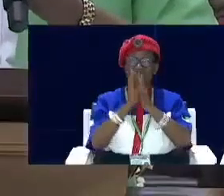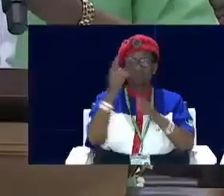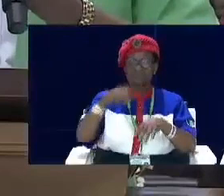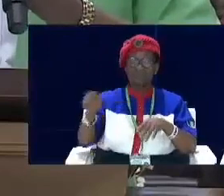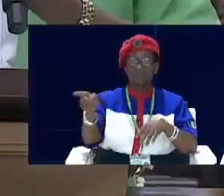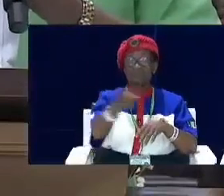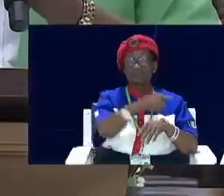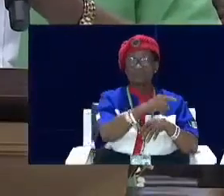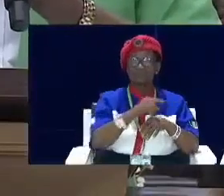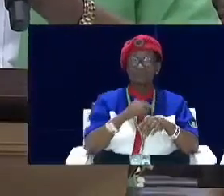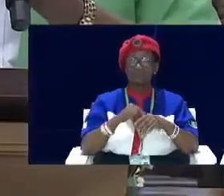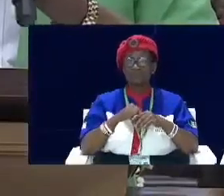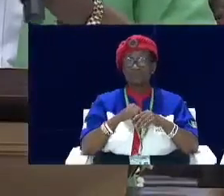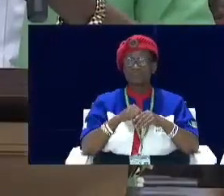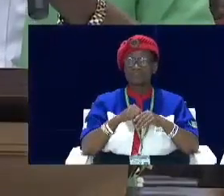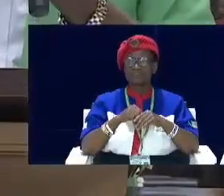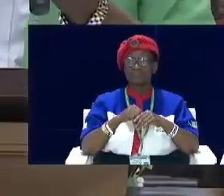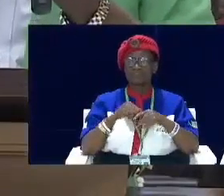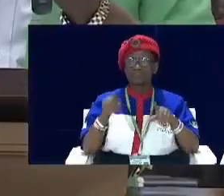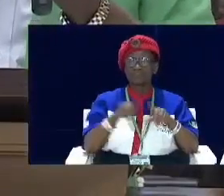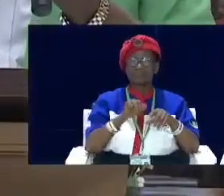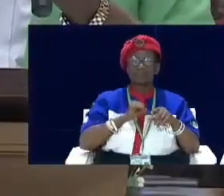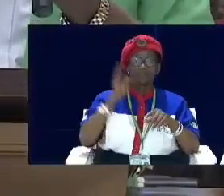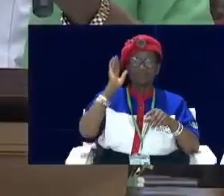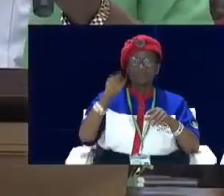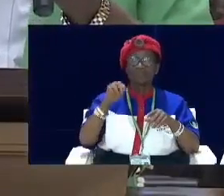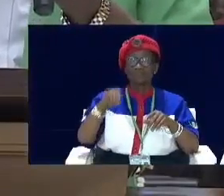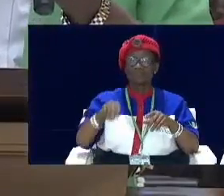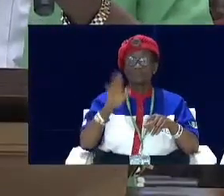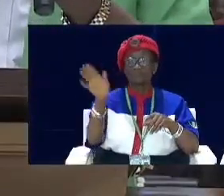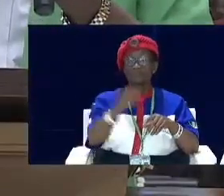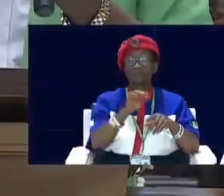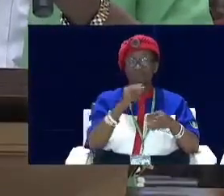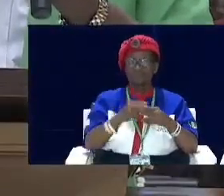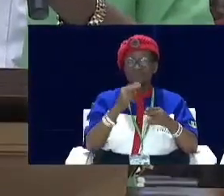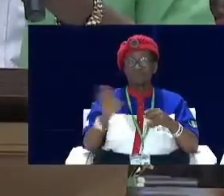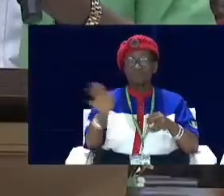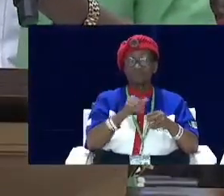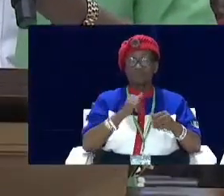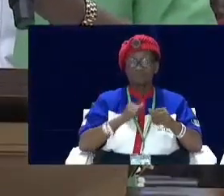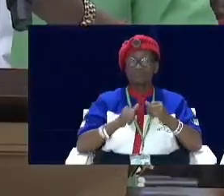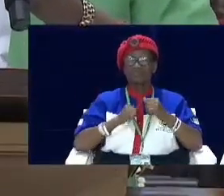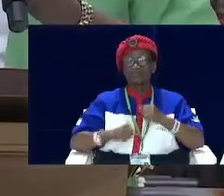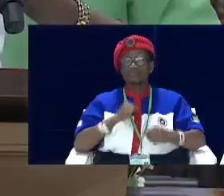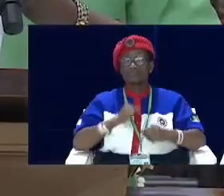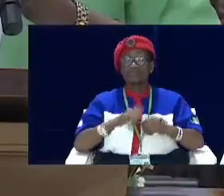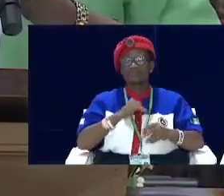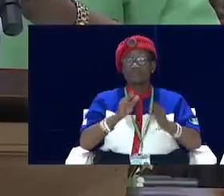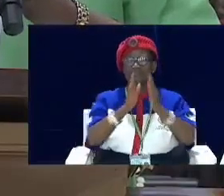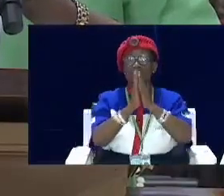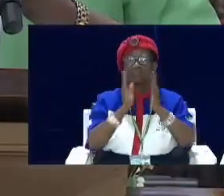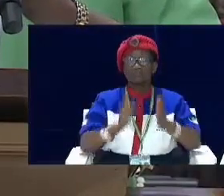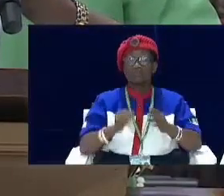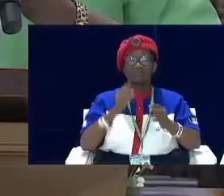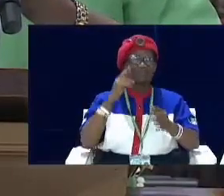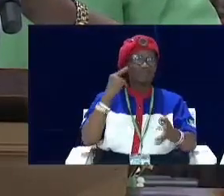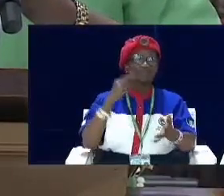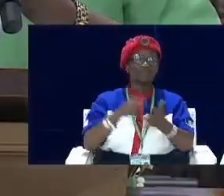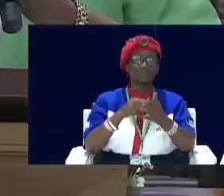So I'm going to need your names, your address, and your prayer requests.